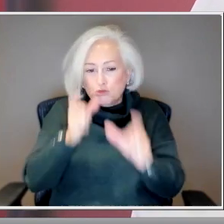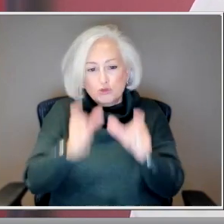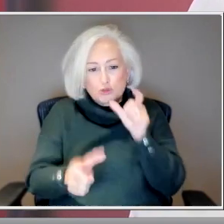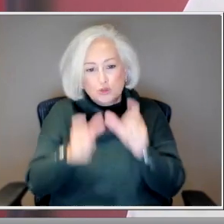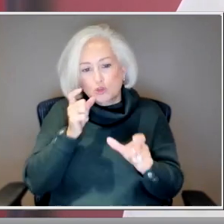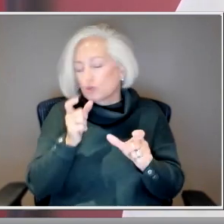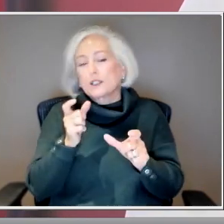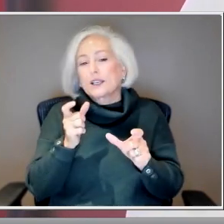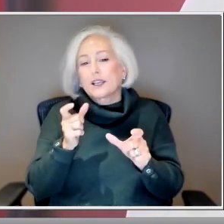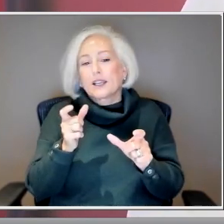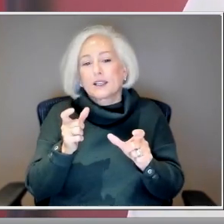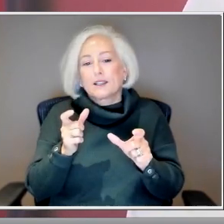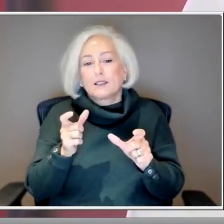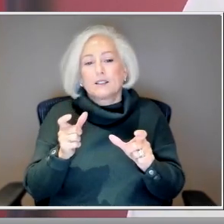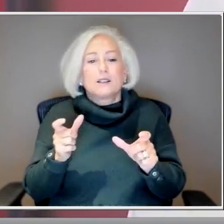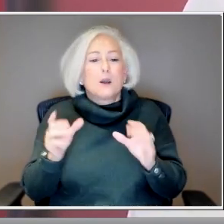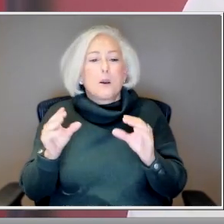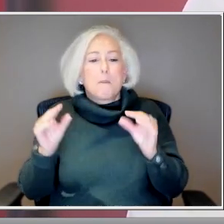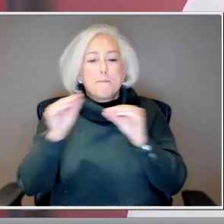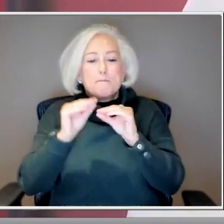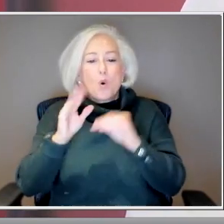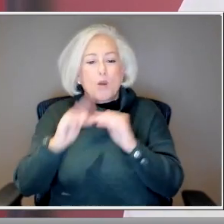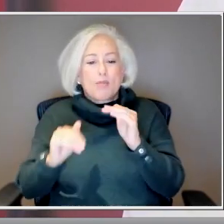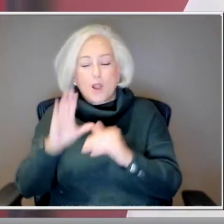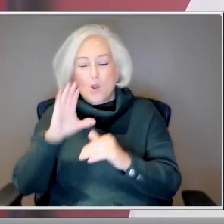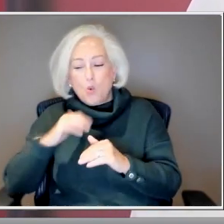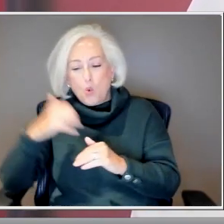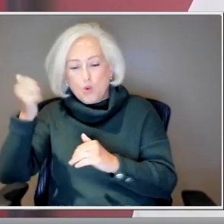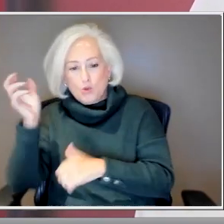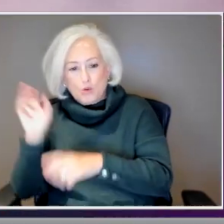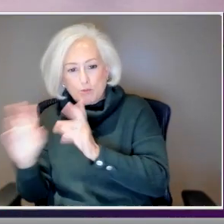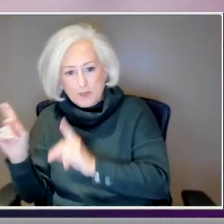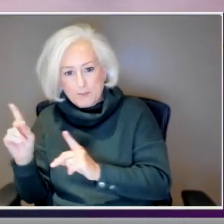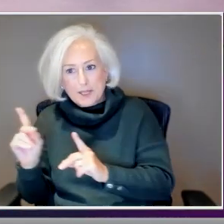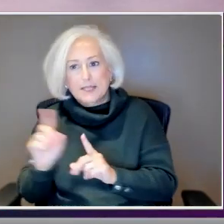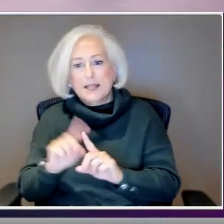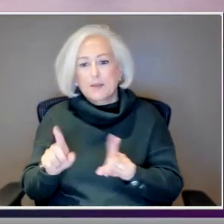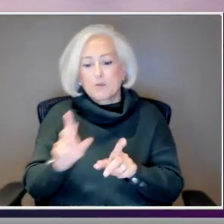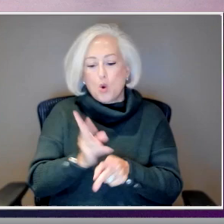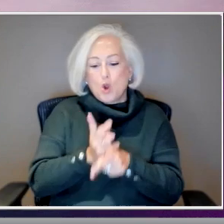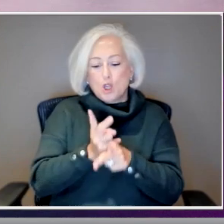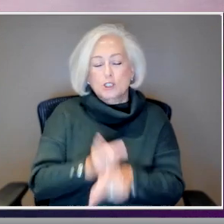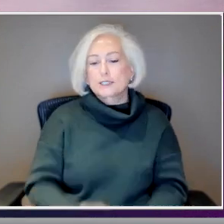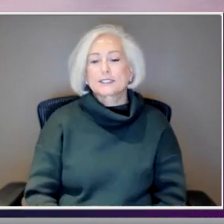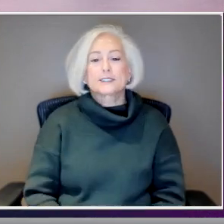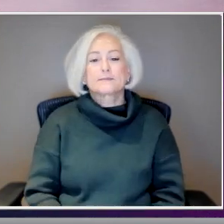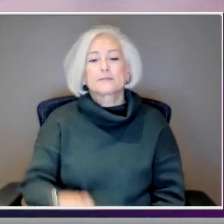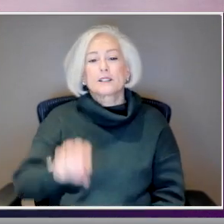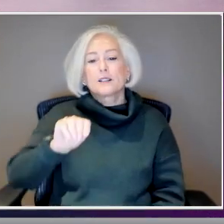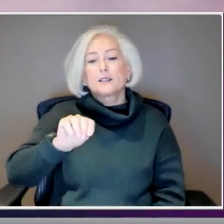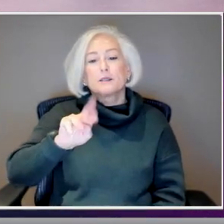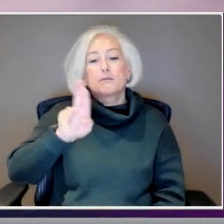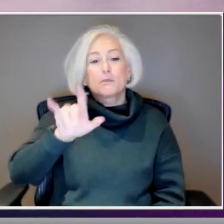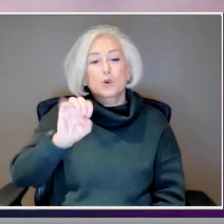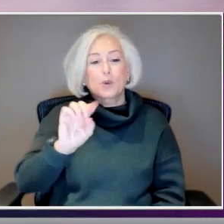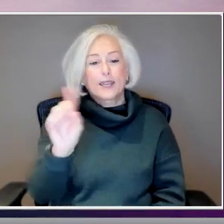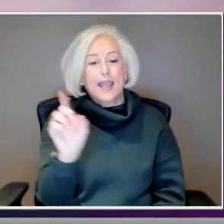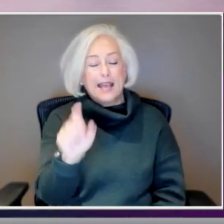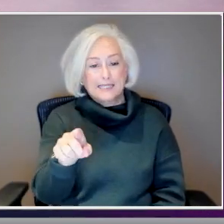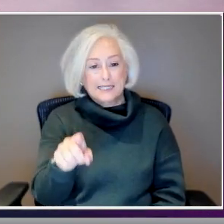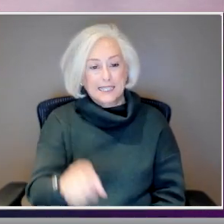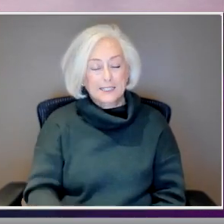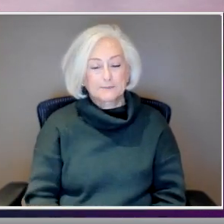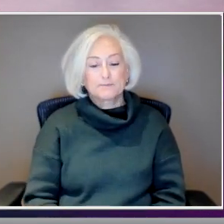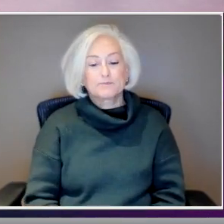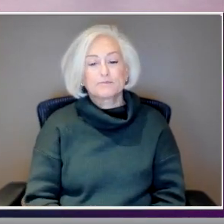older patients with maybe some condition, and they're a little more cautious about it. And then I have a question from Marie. I'll take this to Dr. Pimentel. Marie writes, one